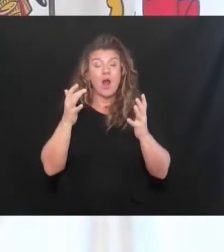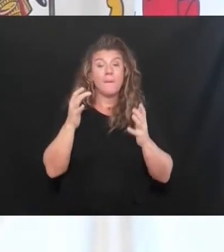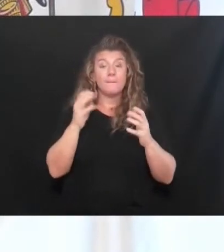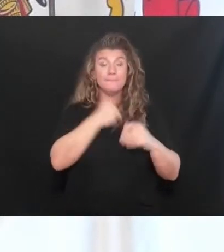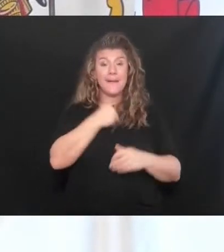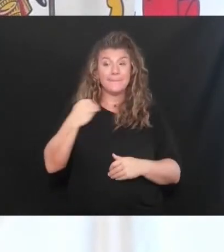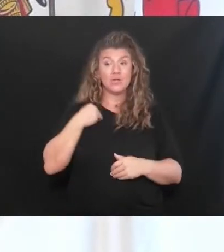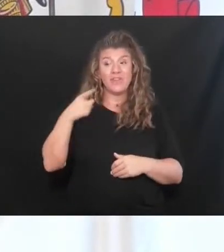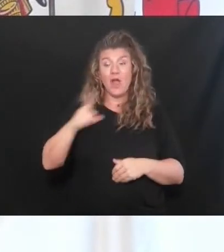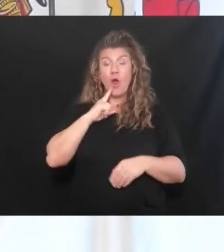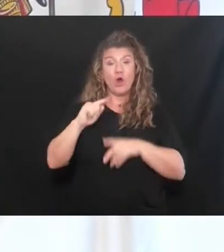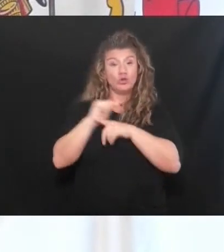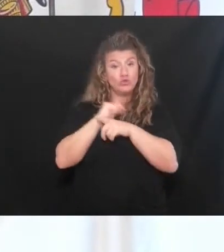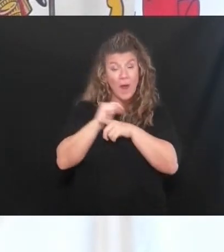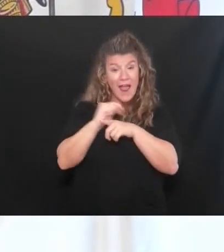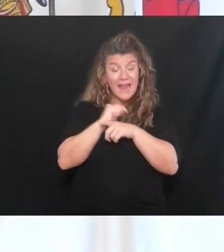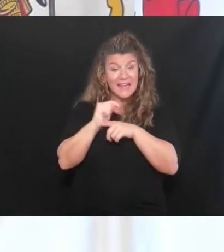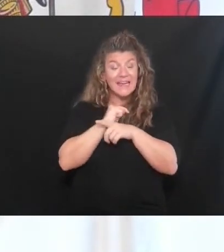are trained in